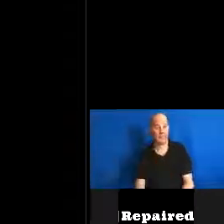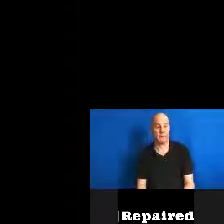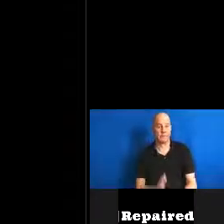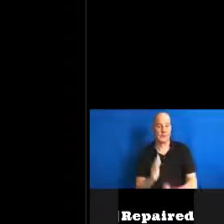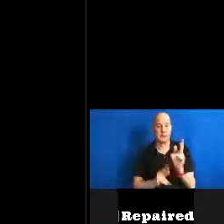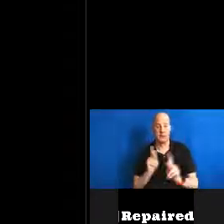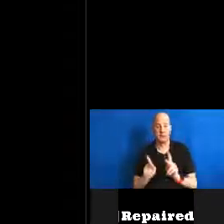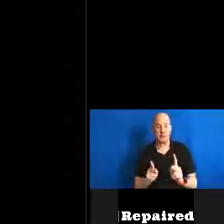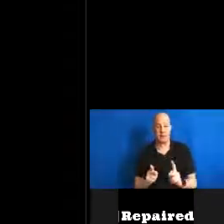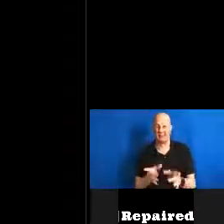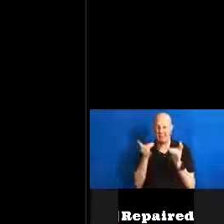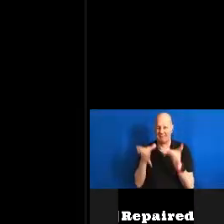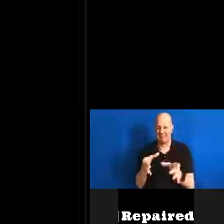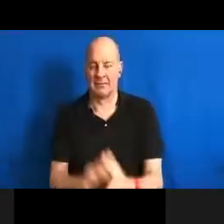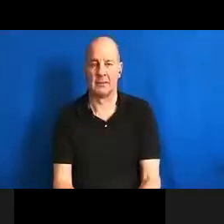like.